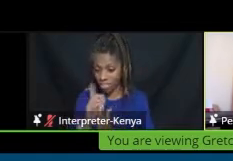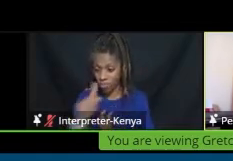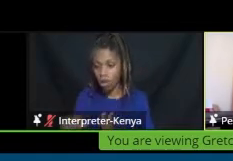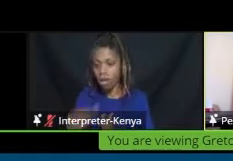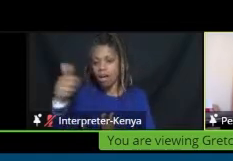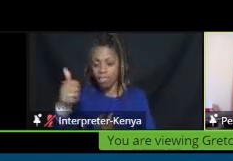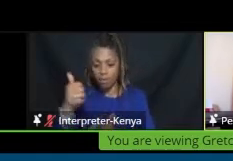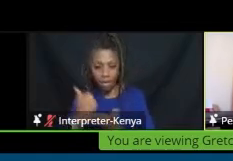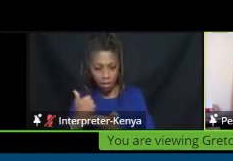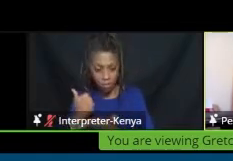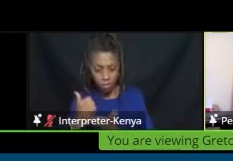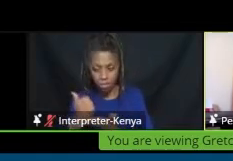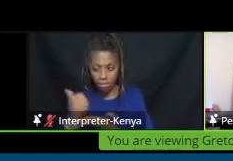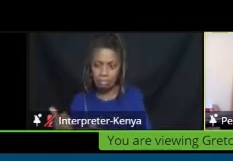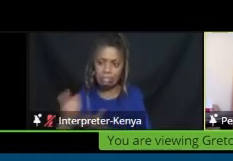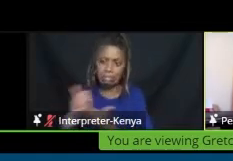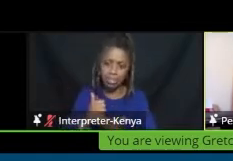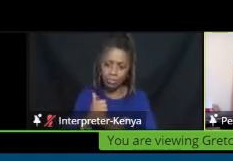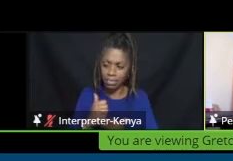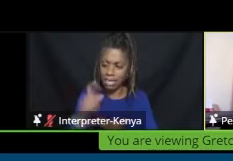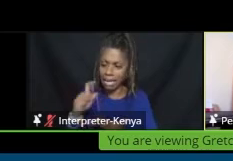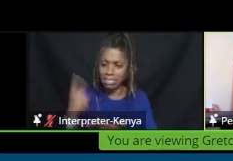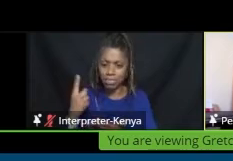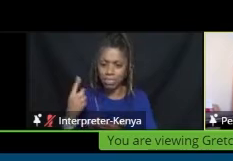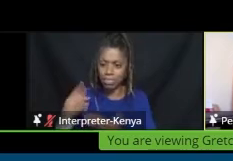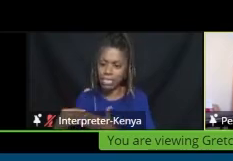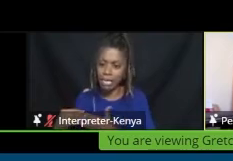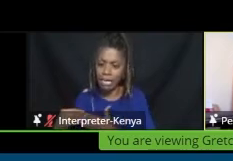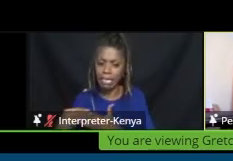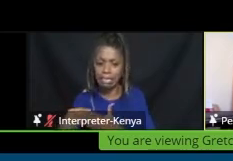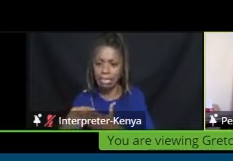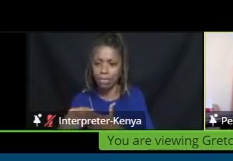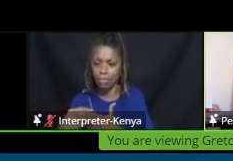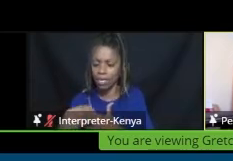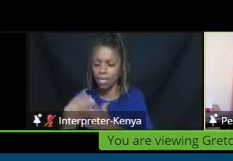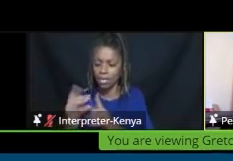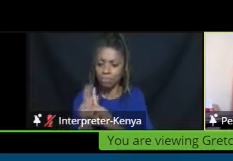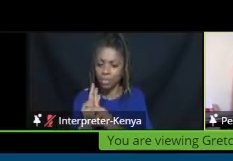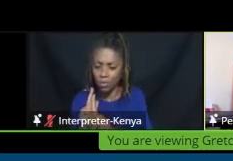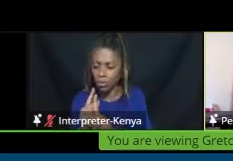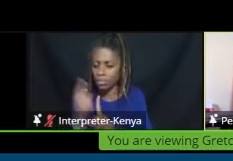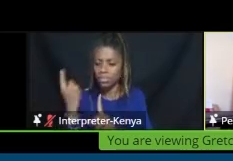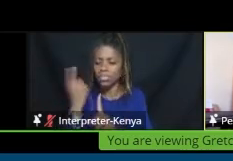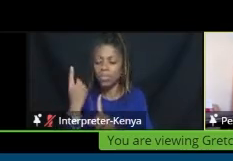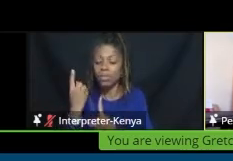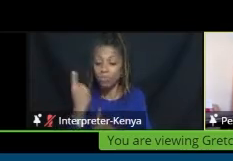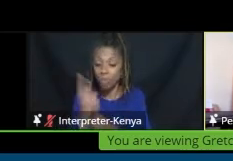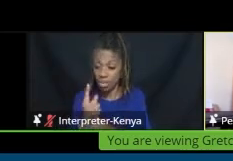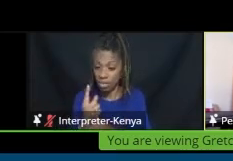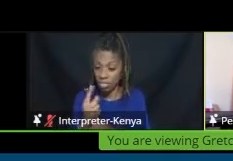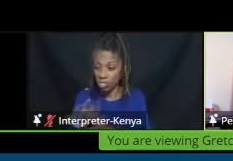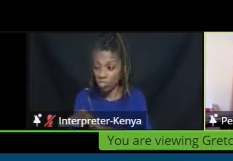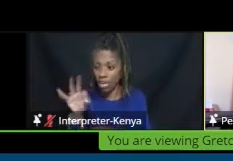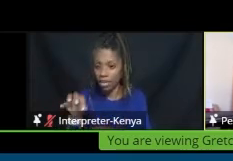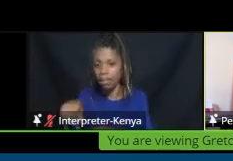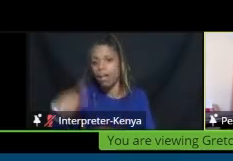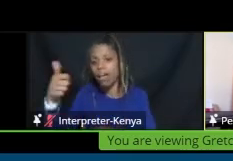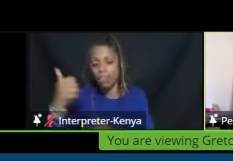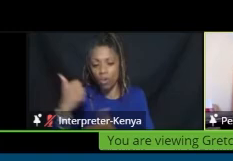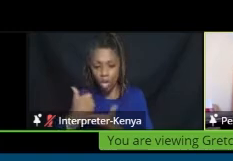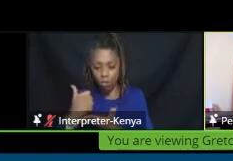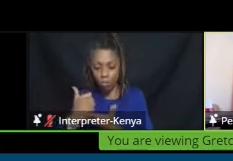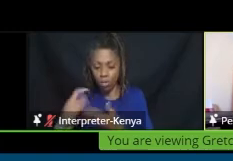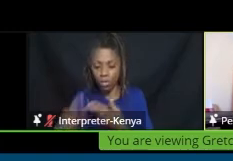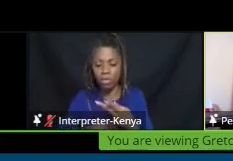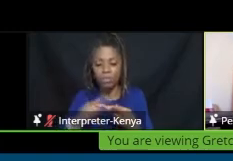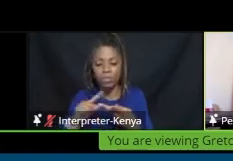I'm going to need someone to guide me, to assist me, to mentor me, whatever the situation was, right? And the other is, how did this